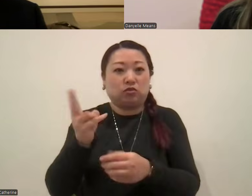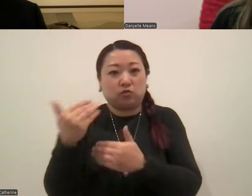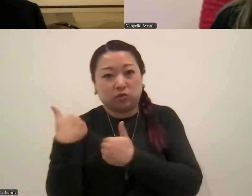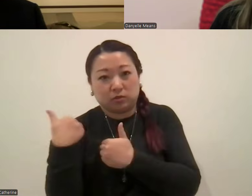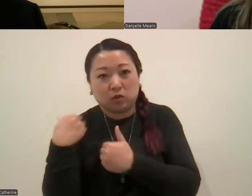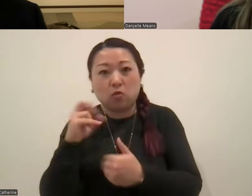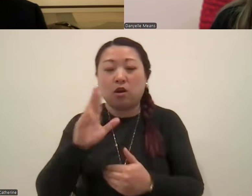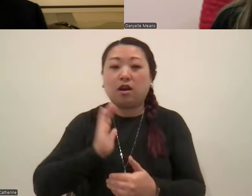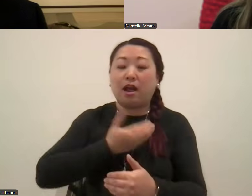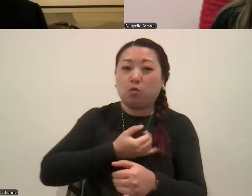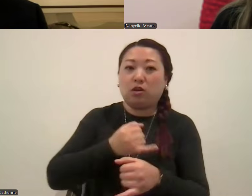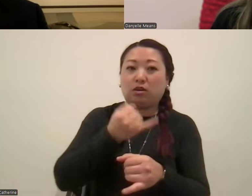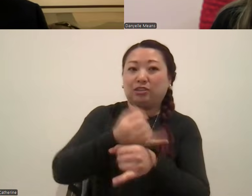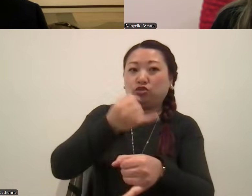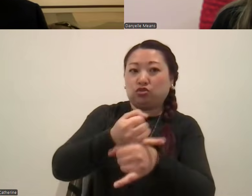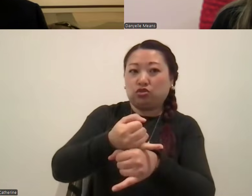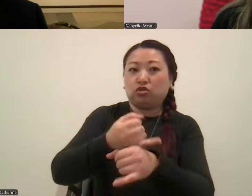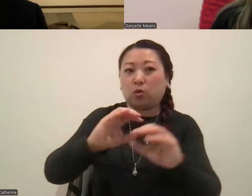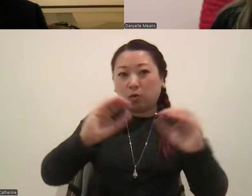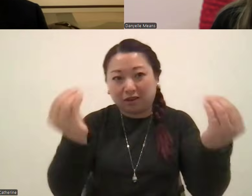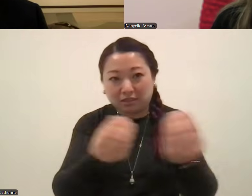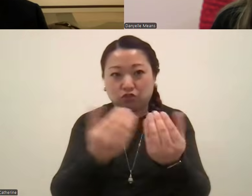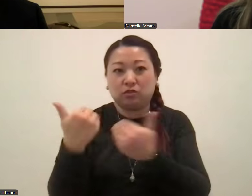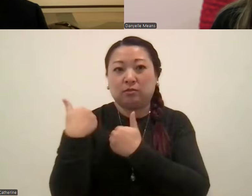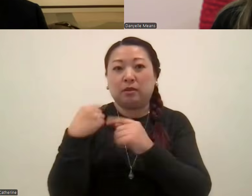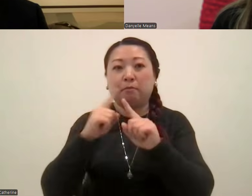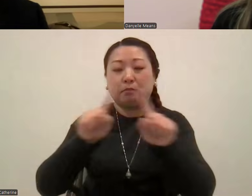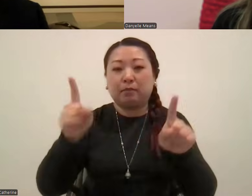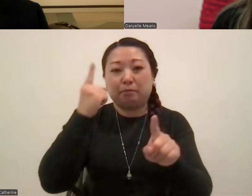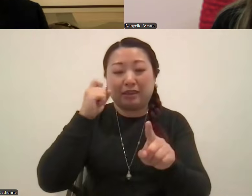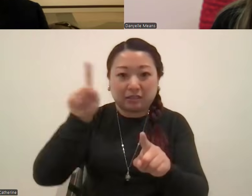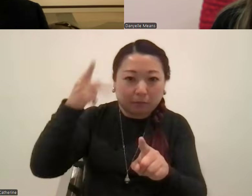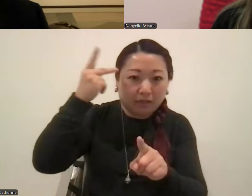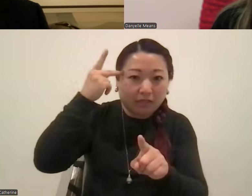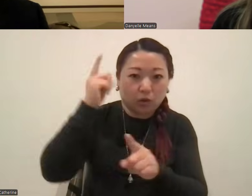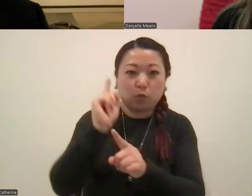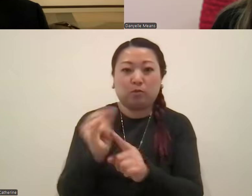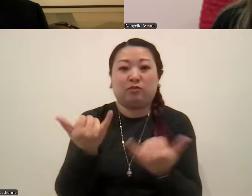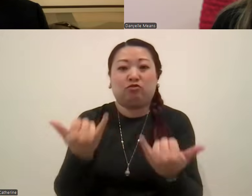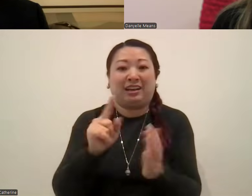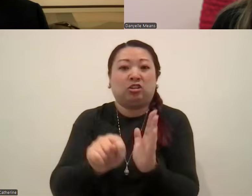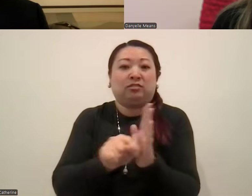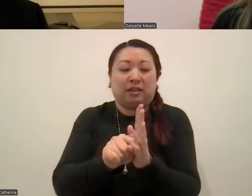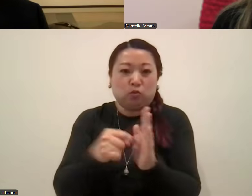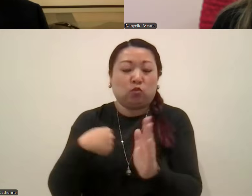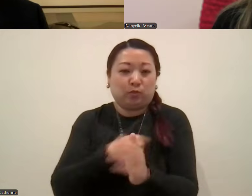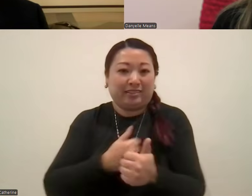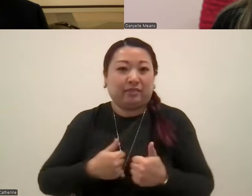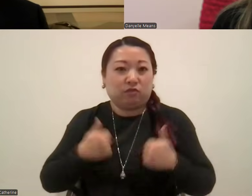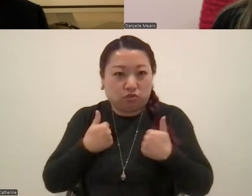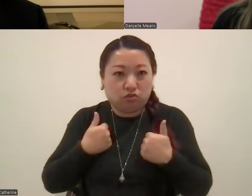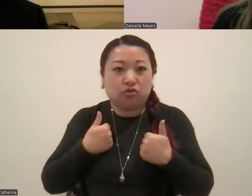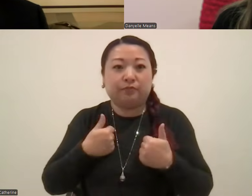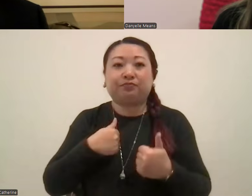organizational responsibility, but the political moment that we're living through. And I want to acknowledge that Lisa Koseleski from